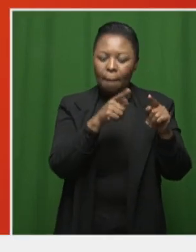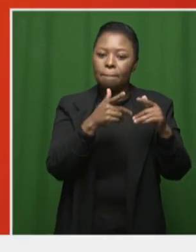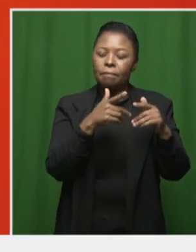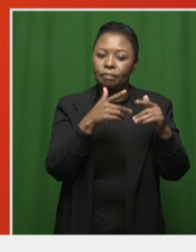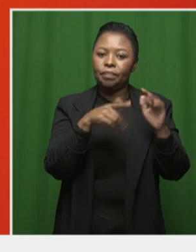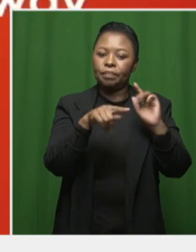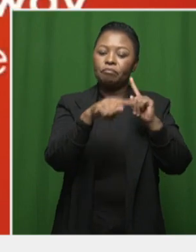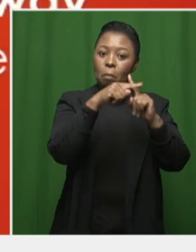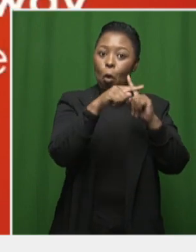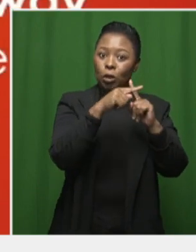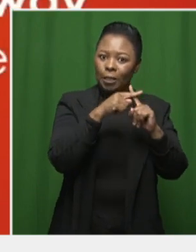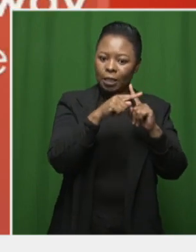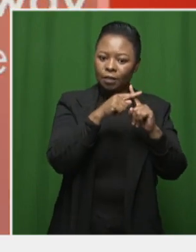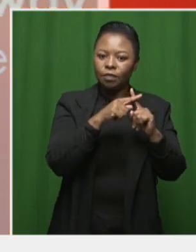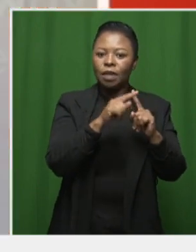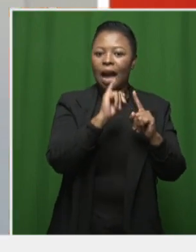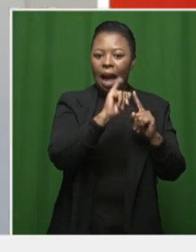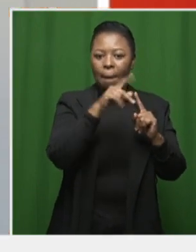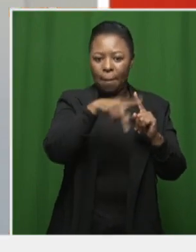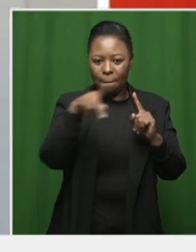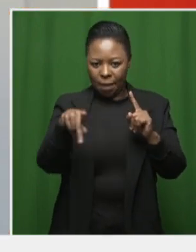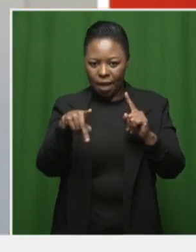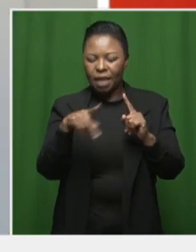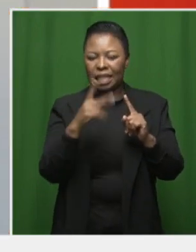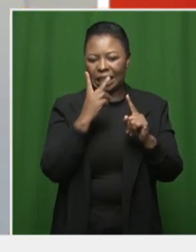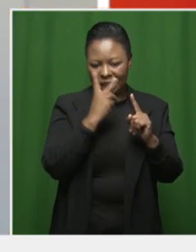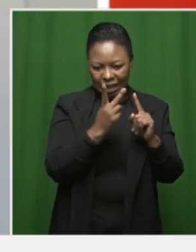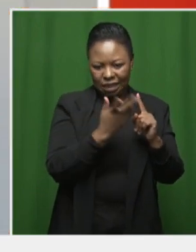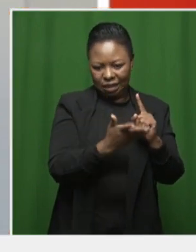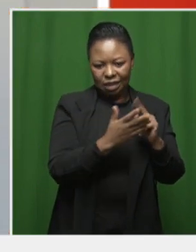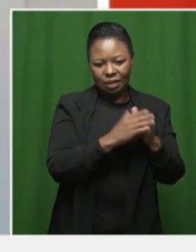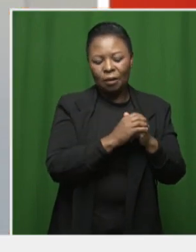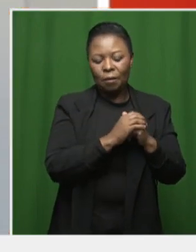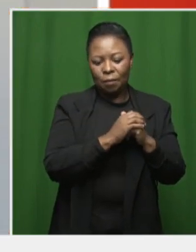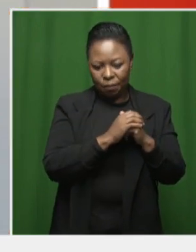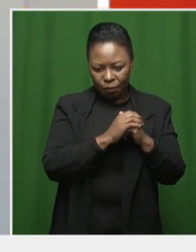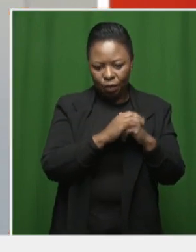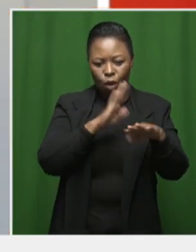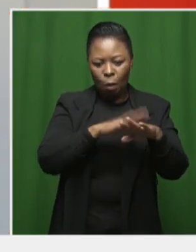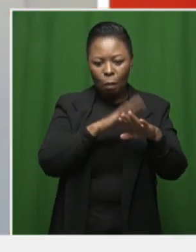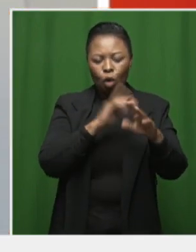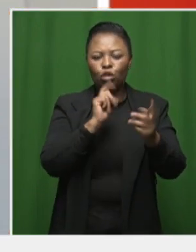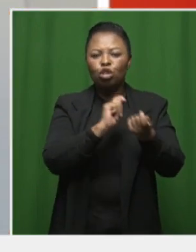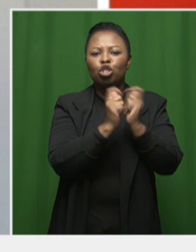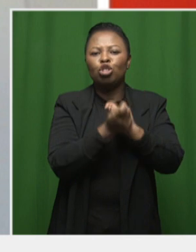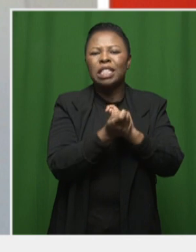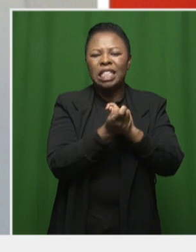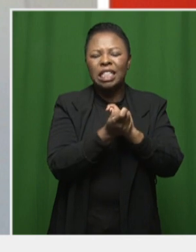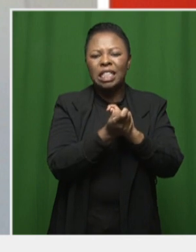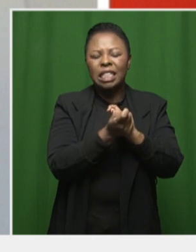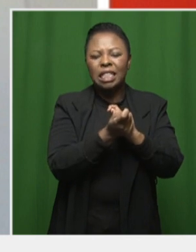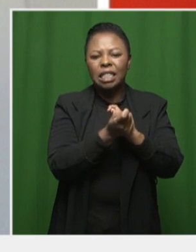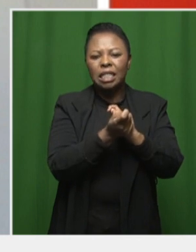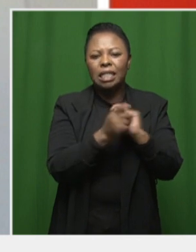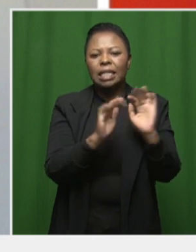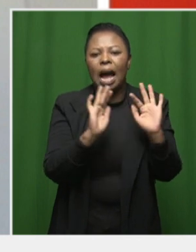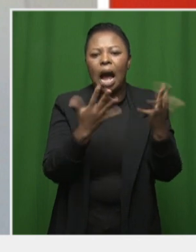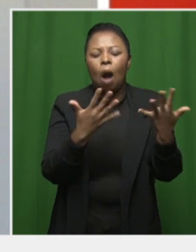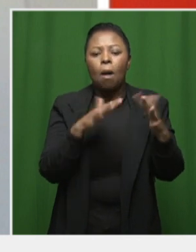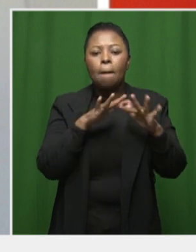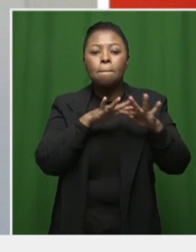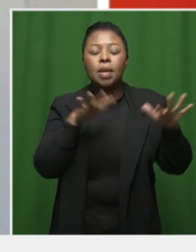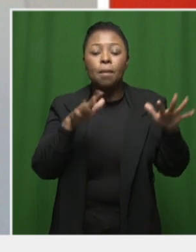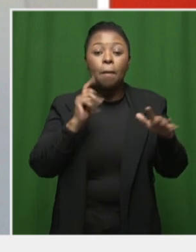we see with RPP and how it can, change the landscape by a consumer paying